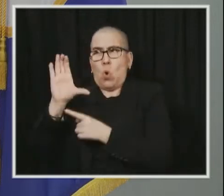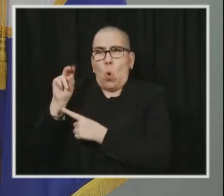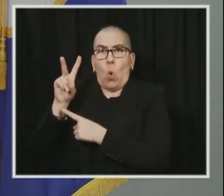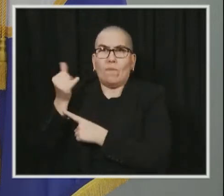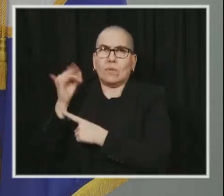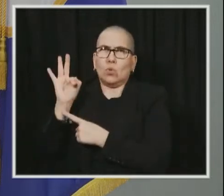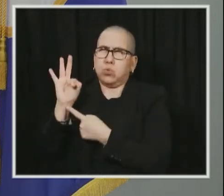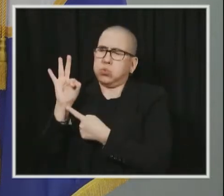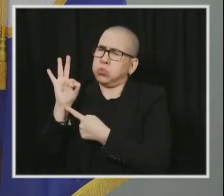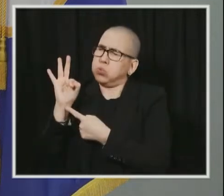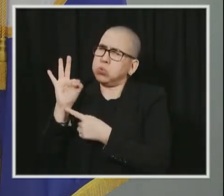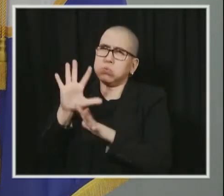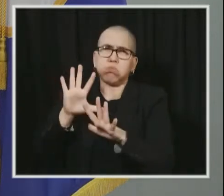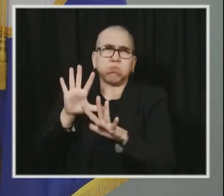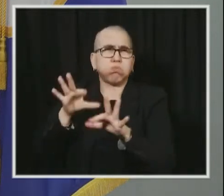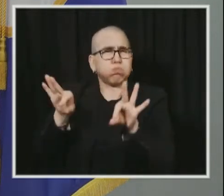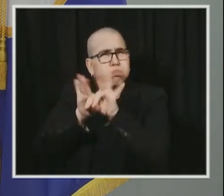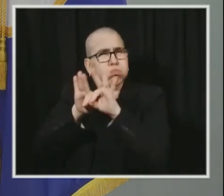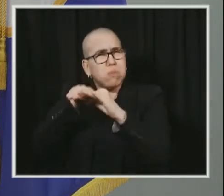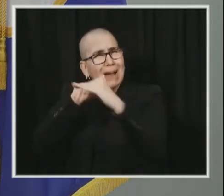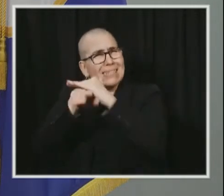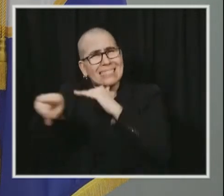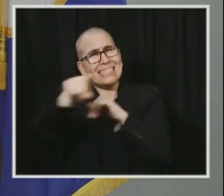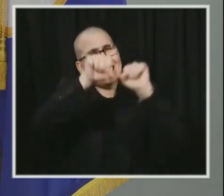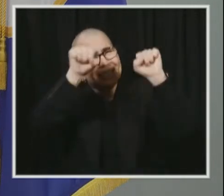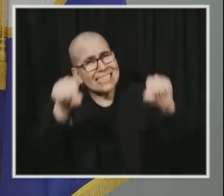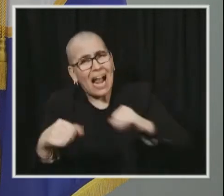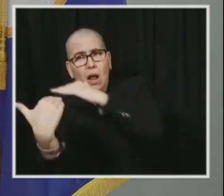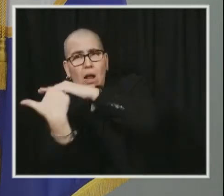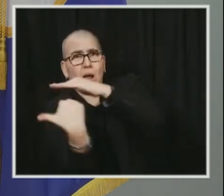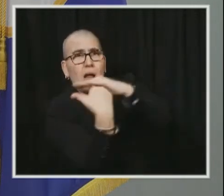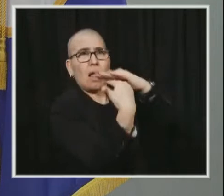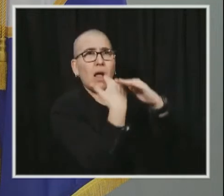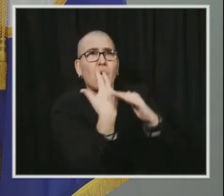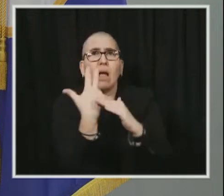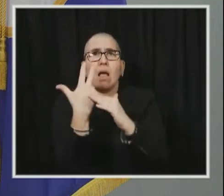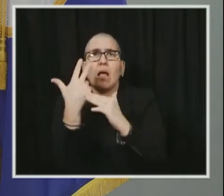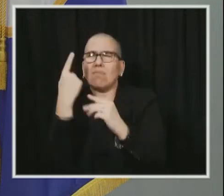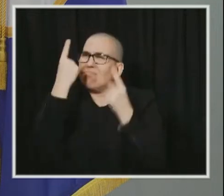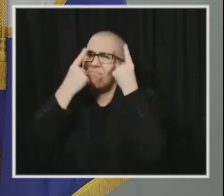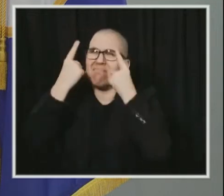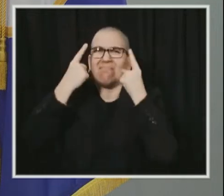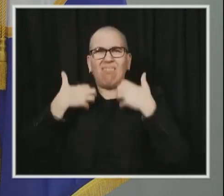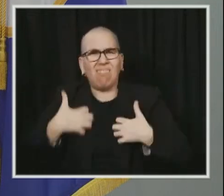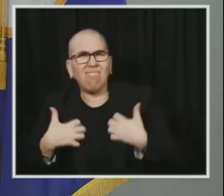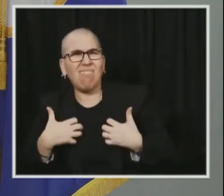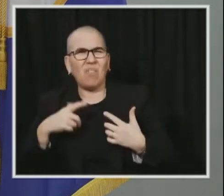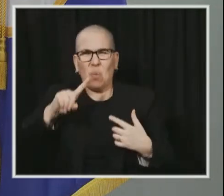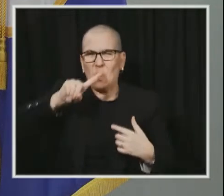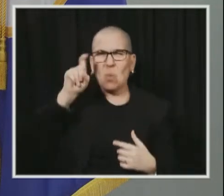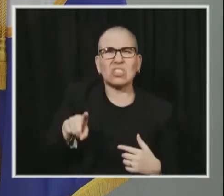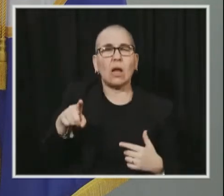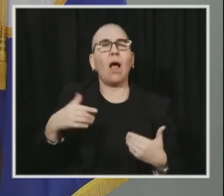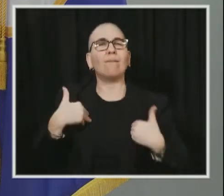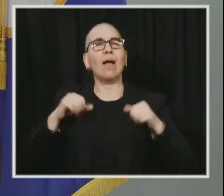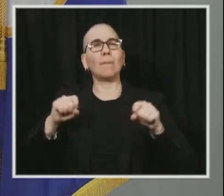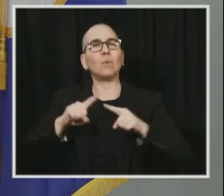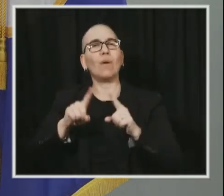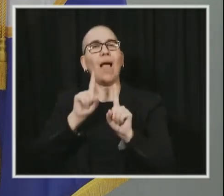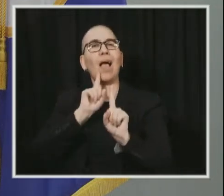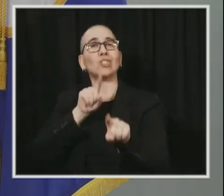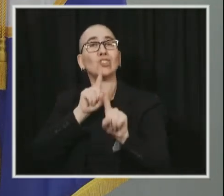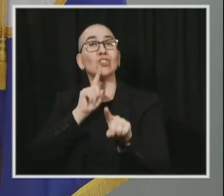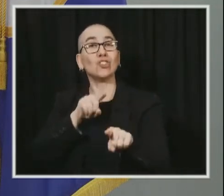access as widely and as we possibly can. The Minnesota Department of Health is partnering with 30 diverse